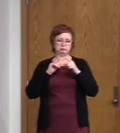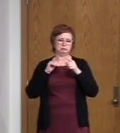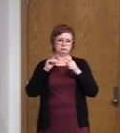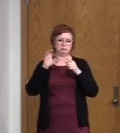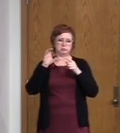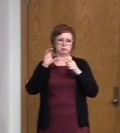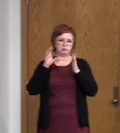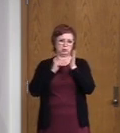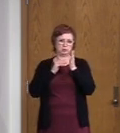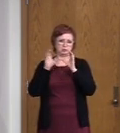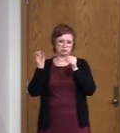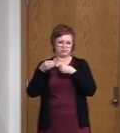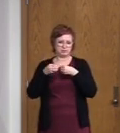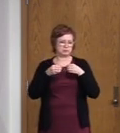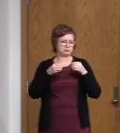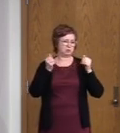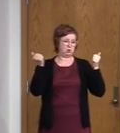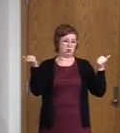immunization,